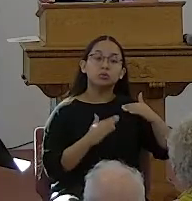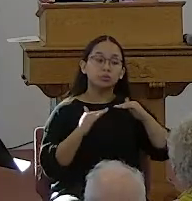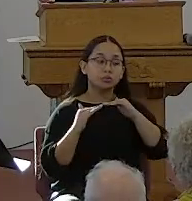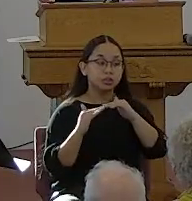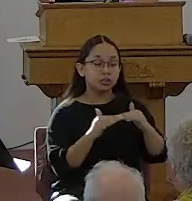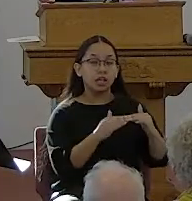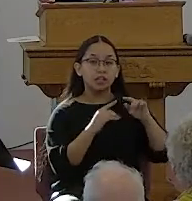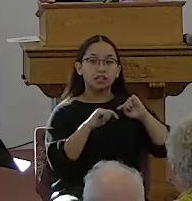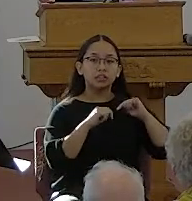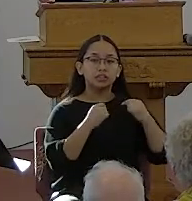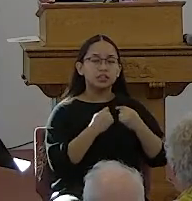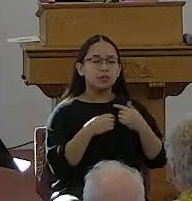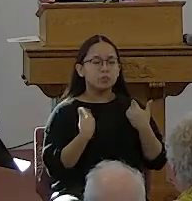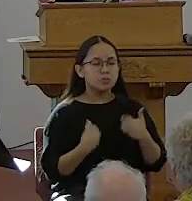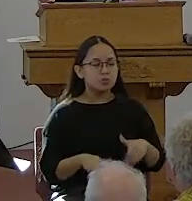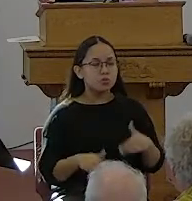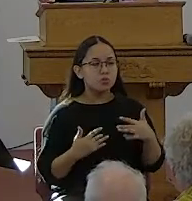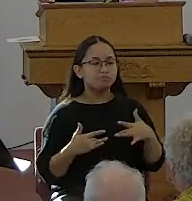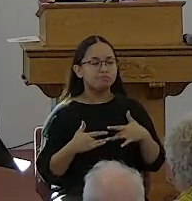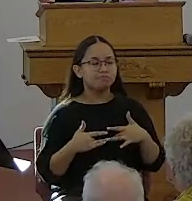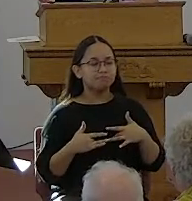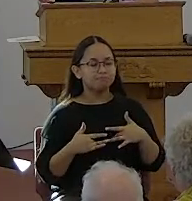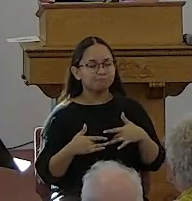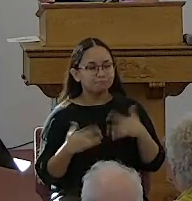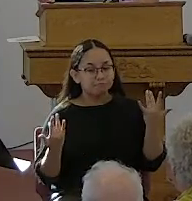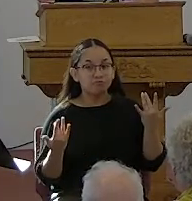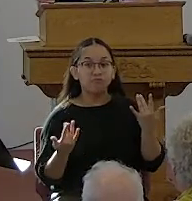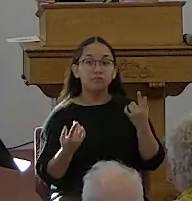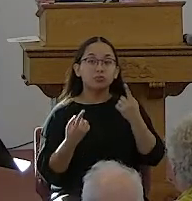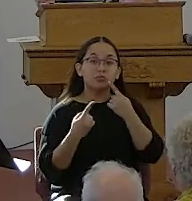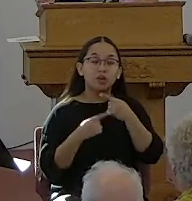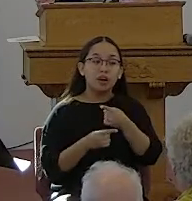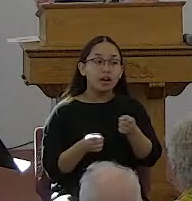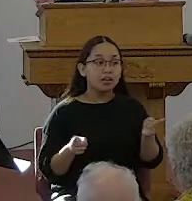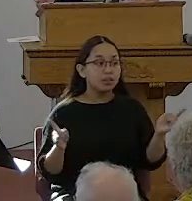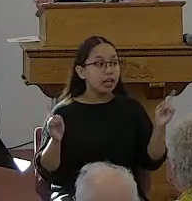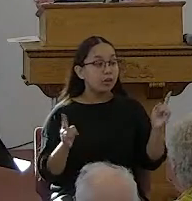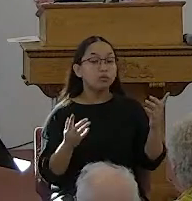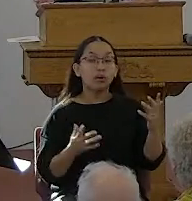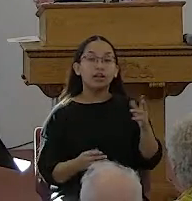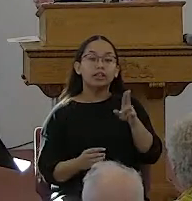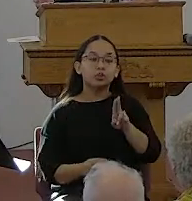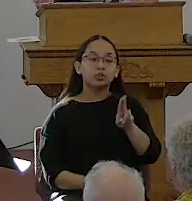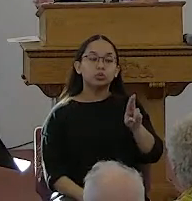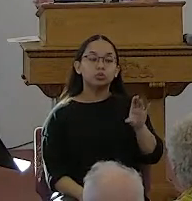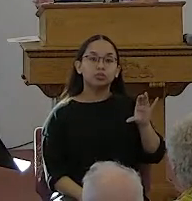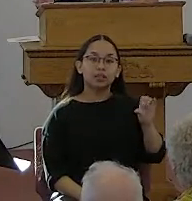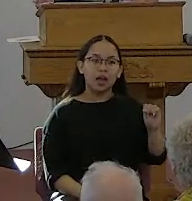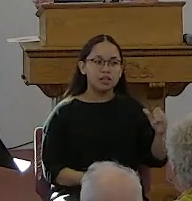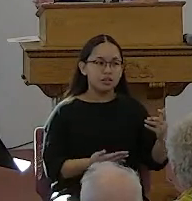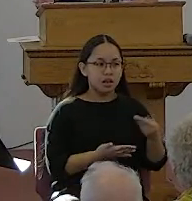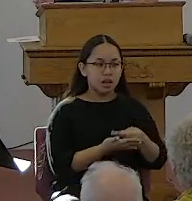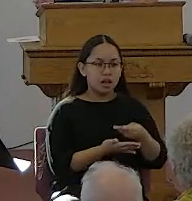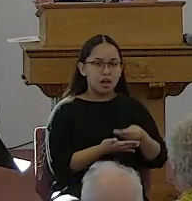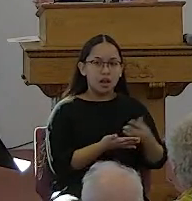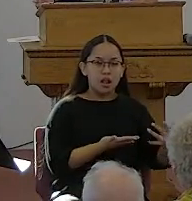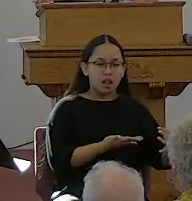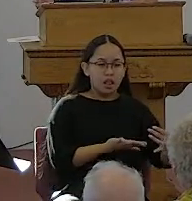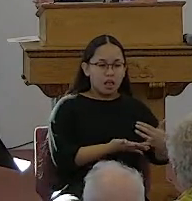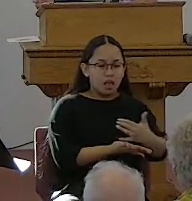is overjoyed to announce that UUCS raised over